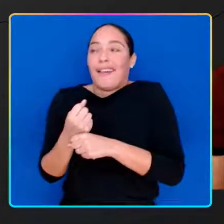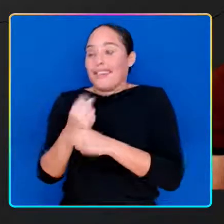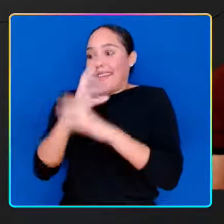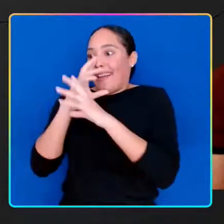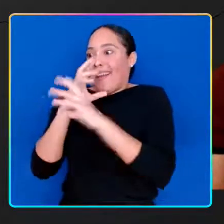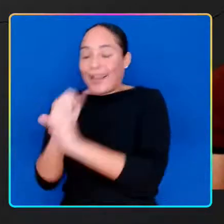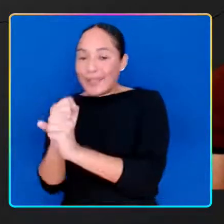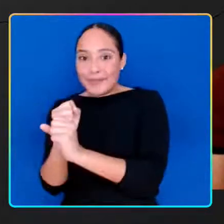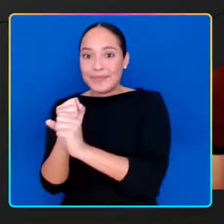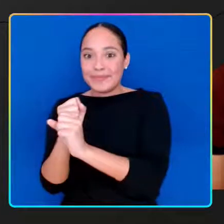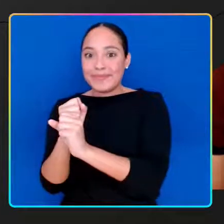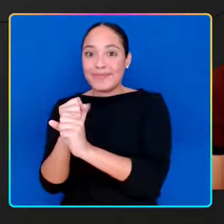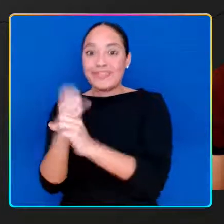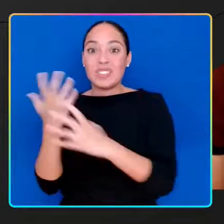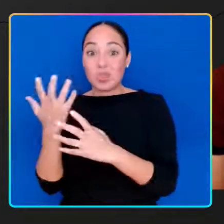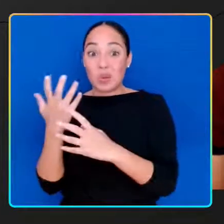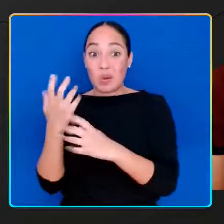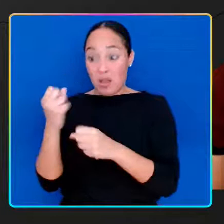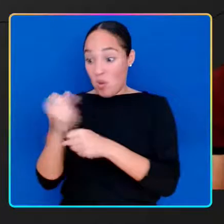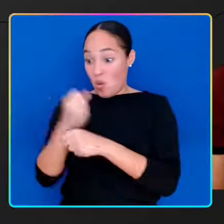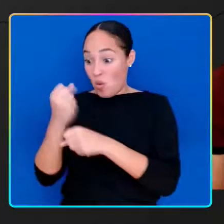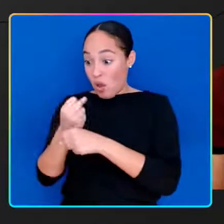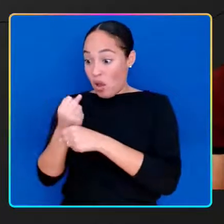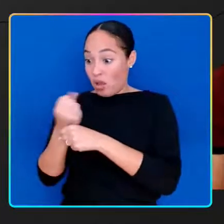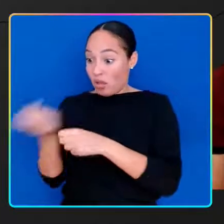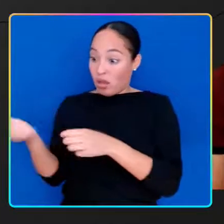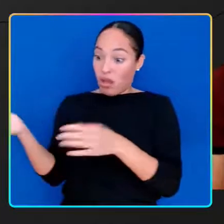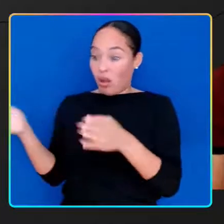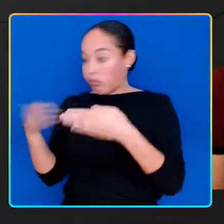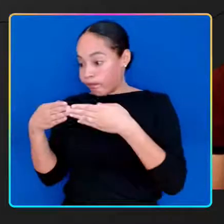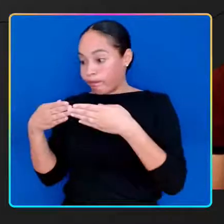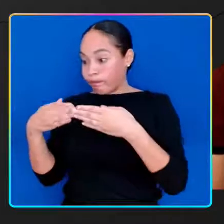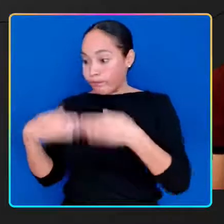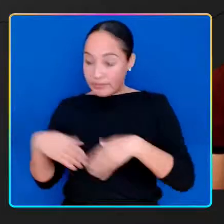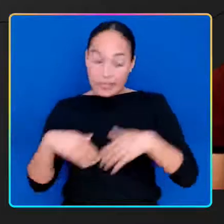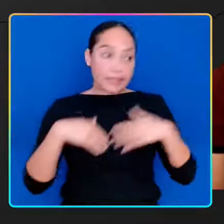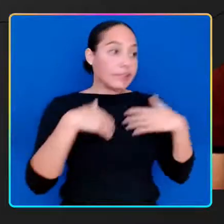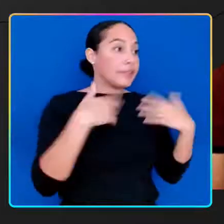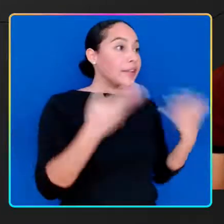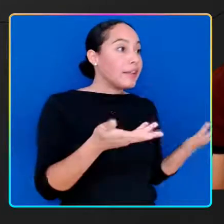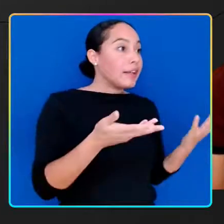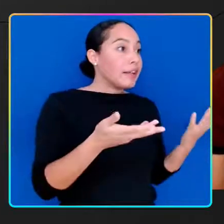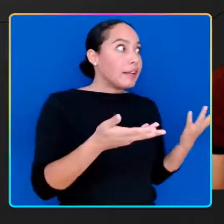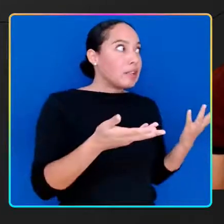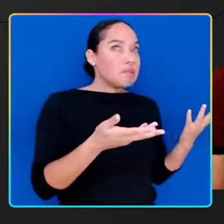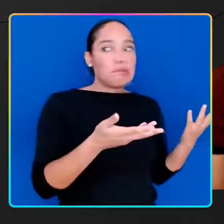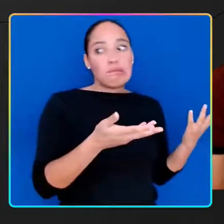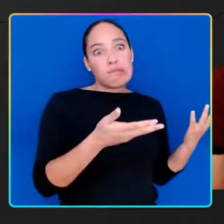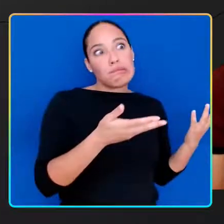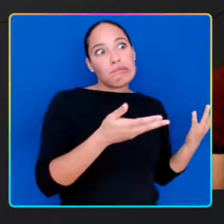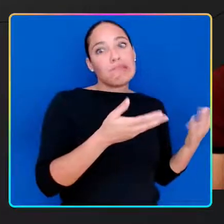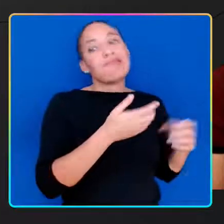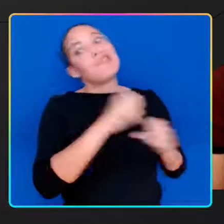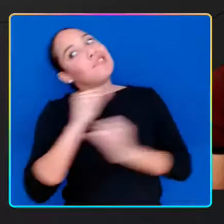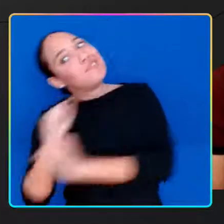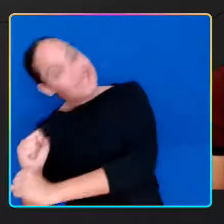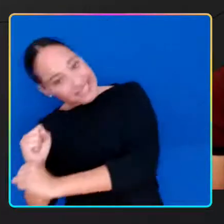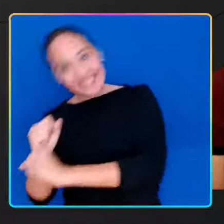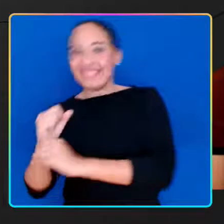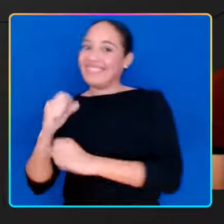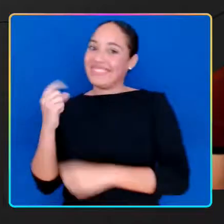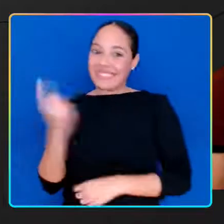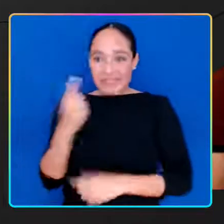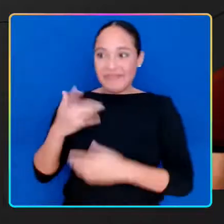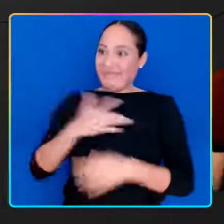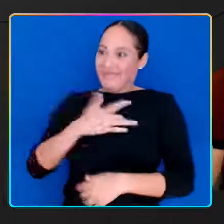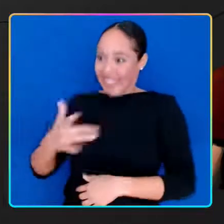our daily job, we still work for hobby or for exploration. We love it. Yeah, I was